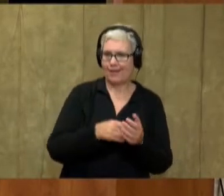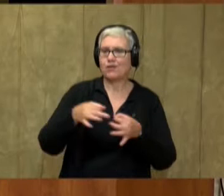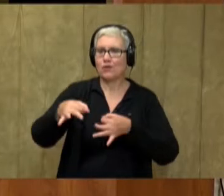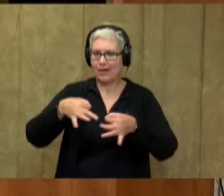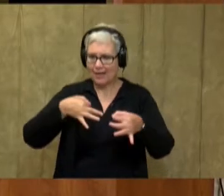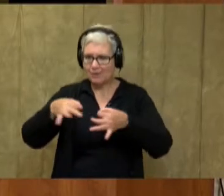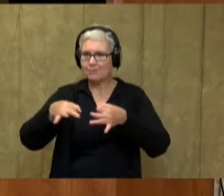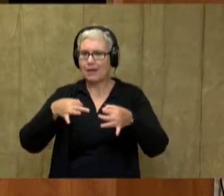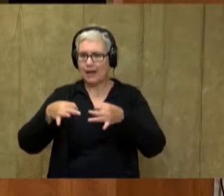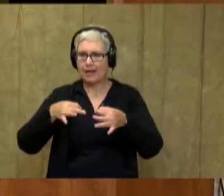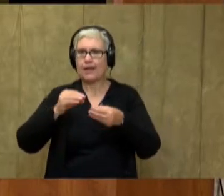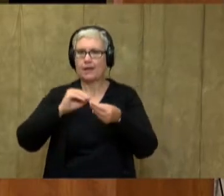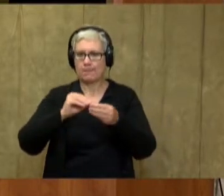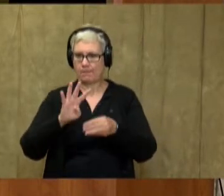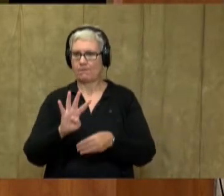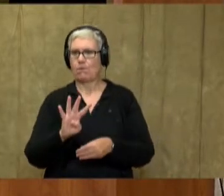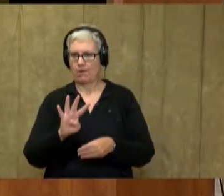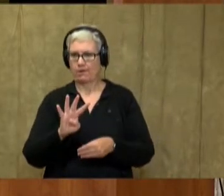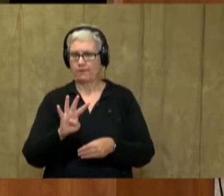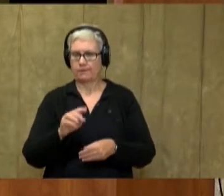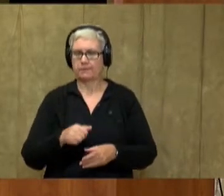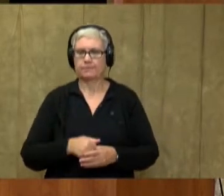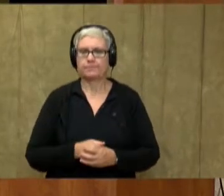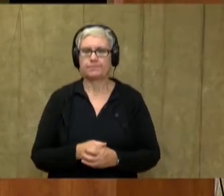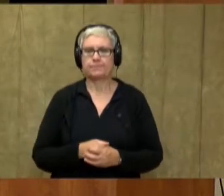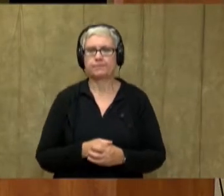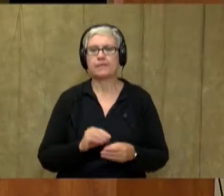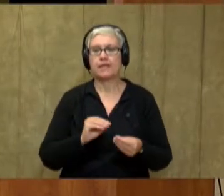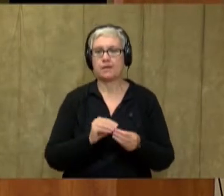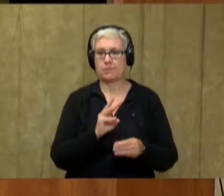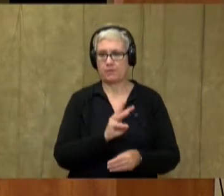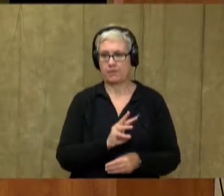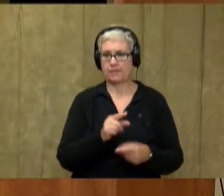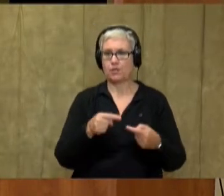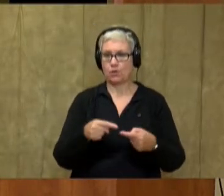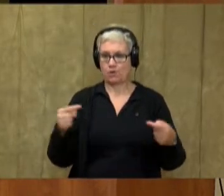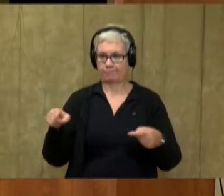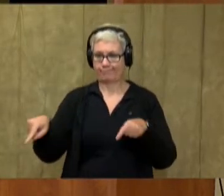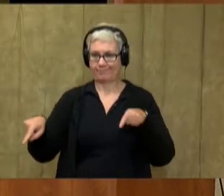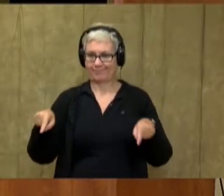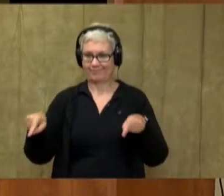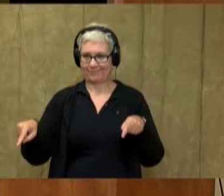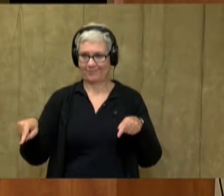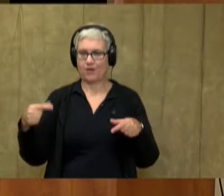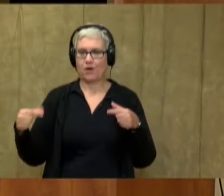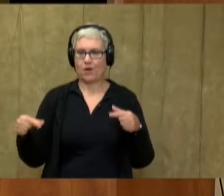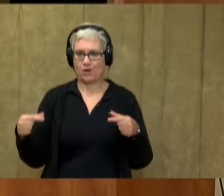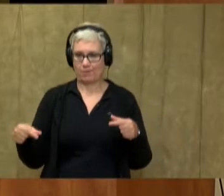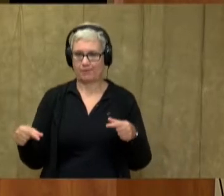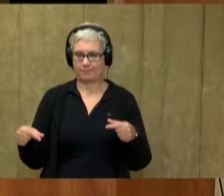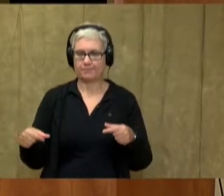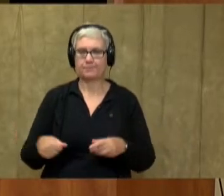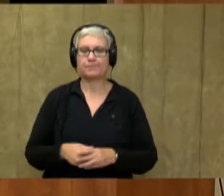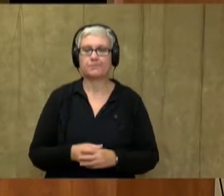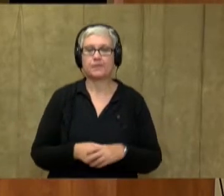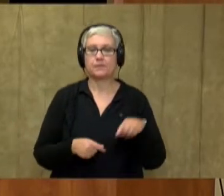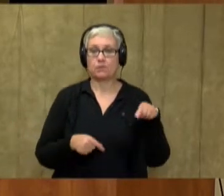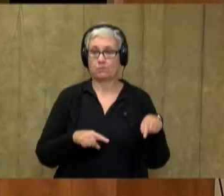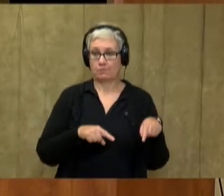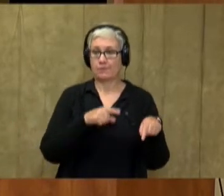same sentence starters, your counter argument, and then your concluding sentence. Now, if we were